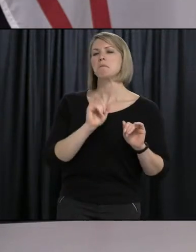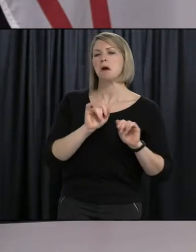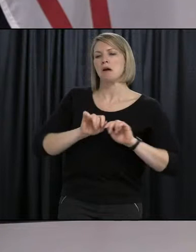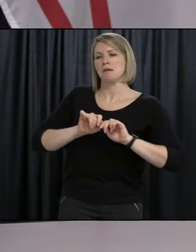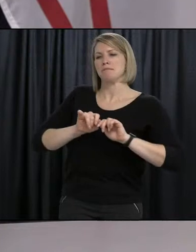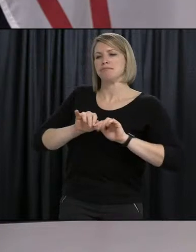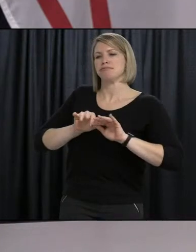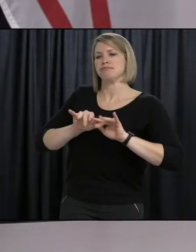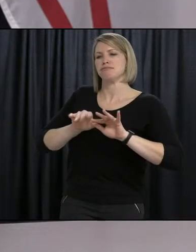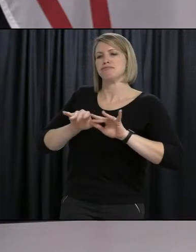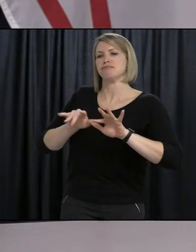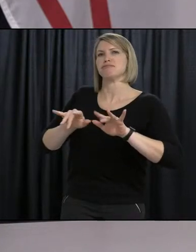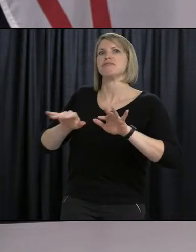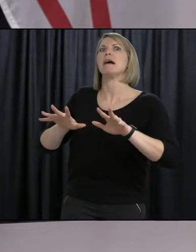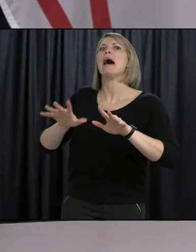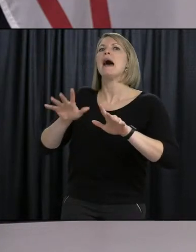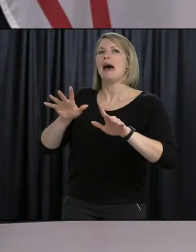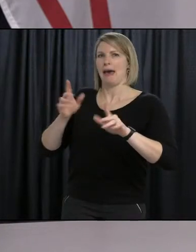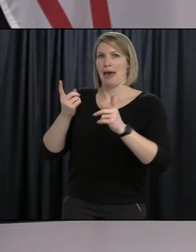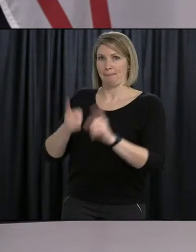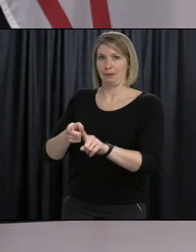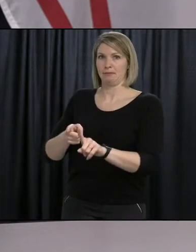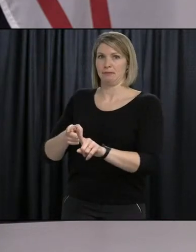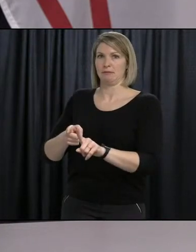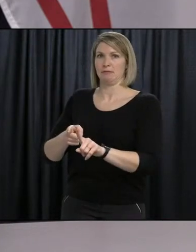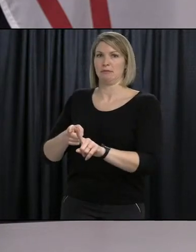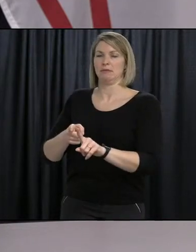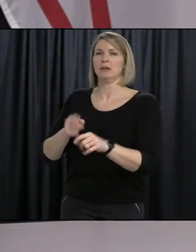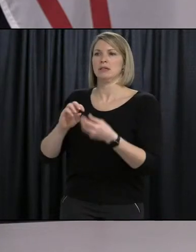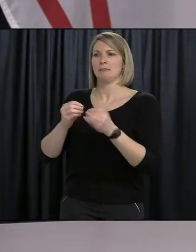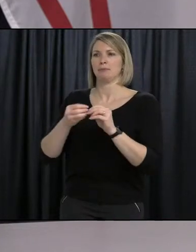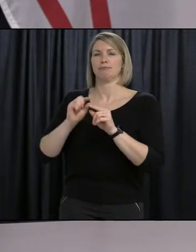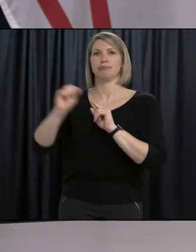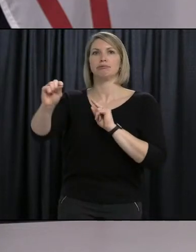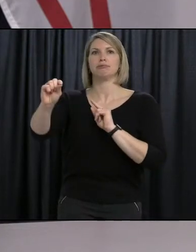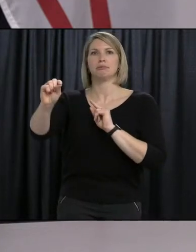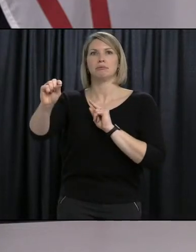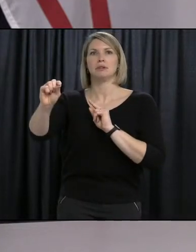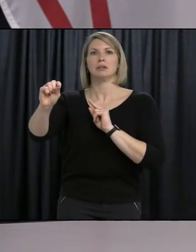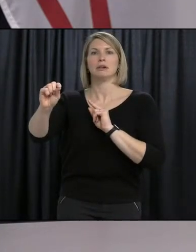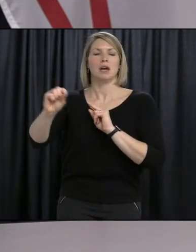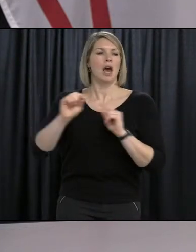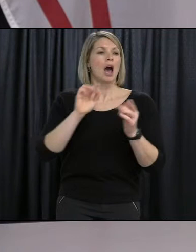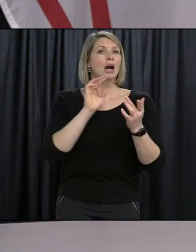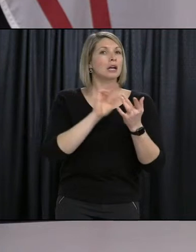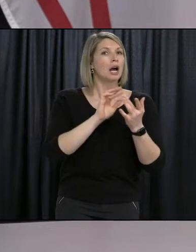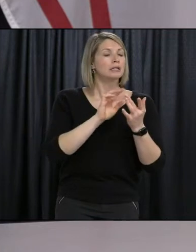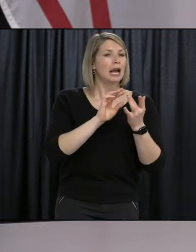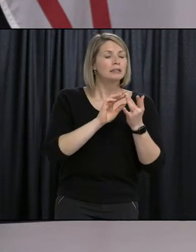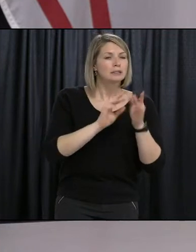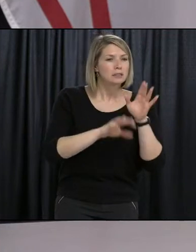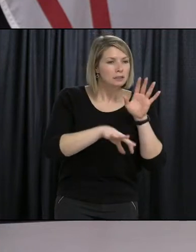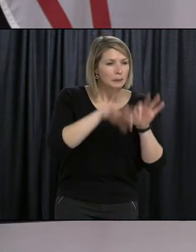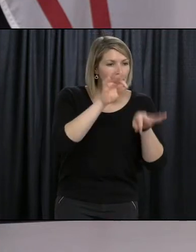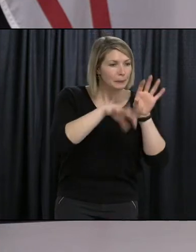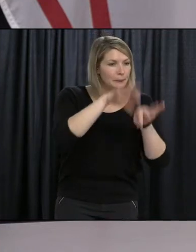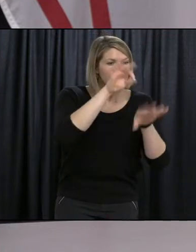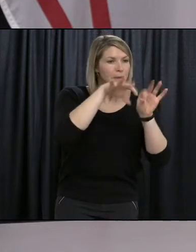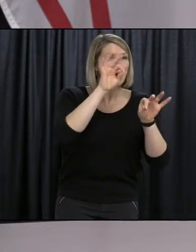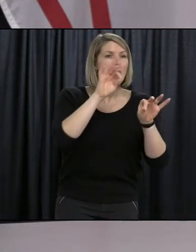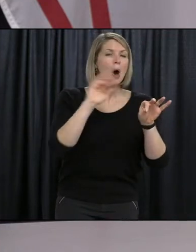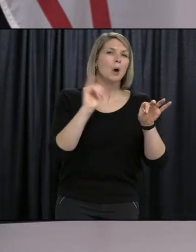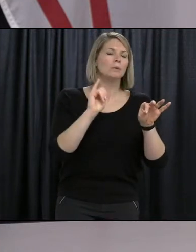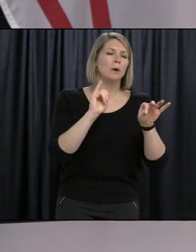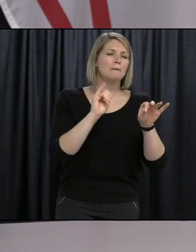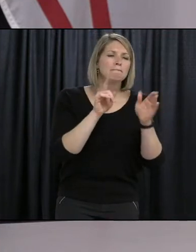started to really take off. So in order, contact tracing takes time. It takes time to find these